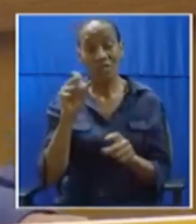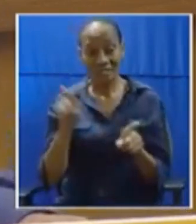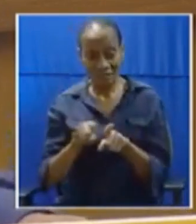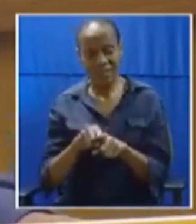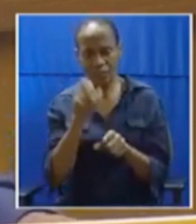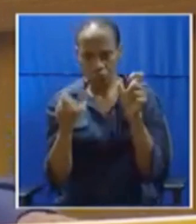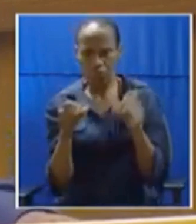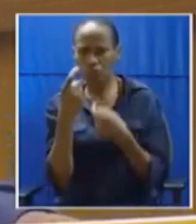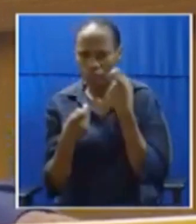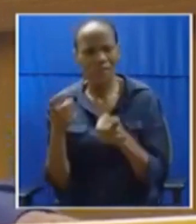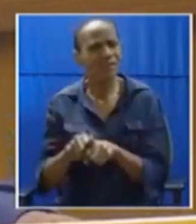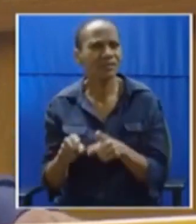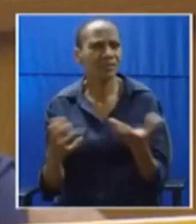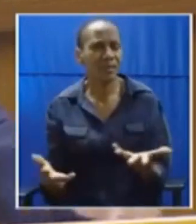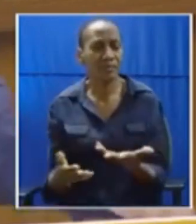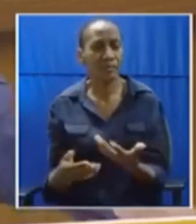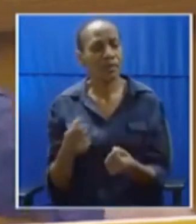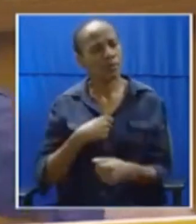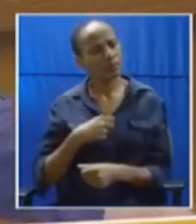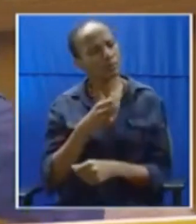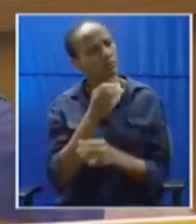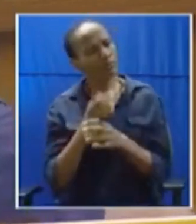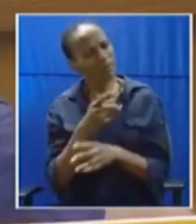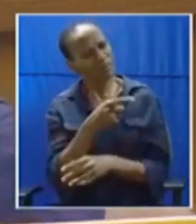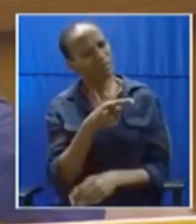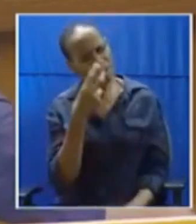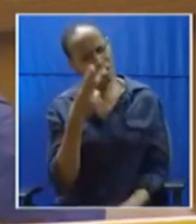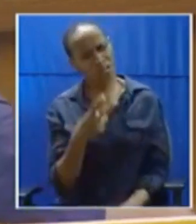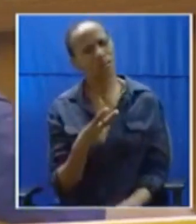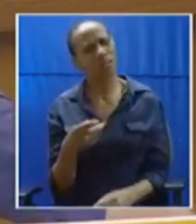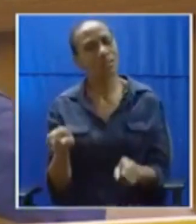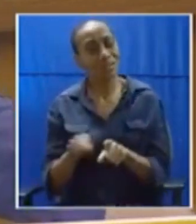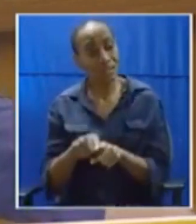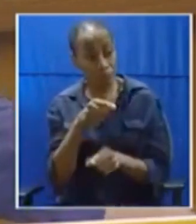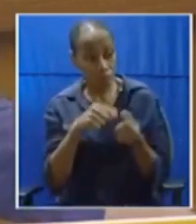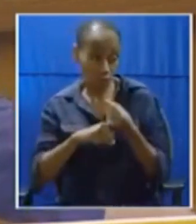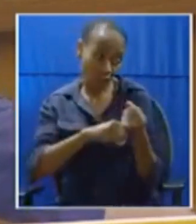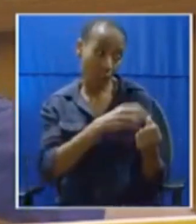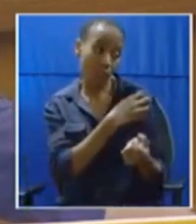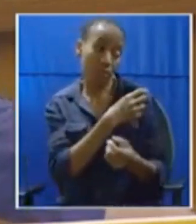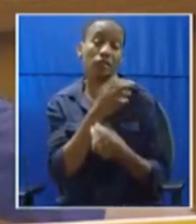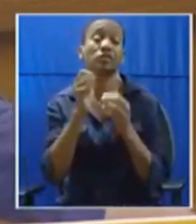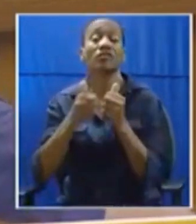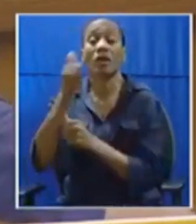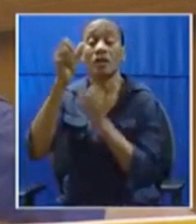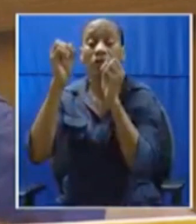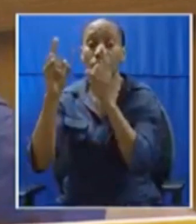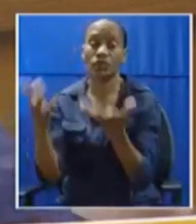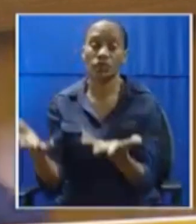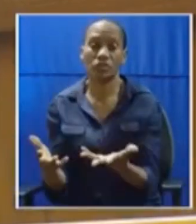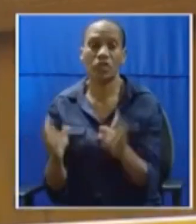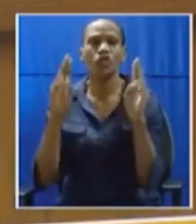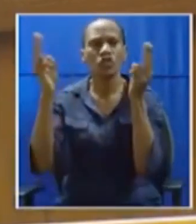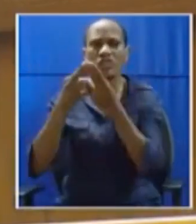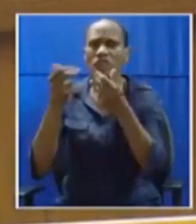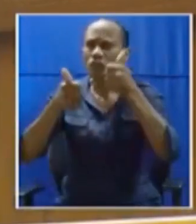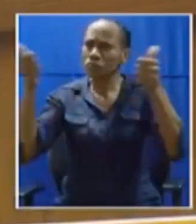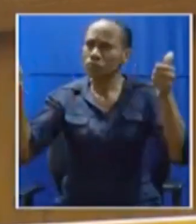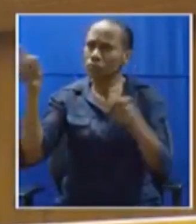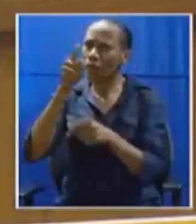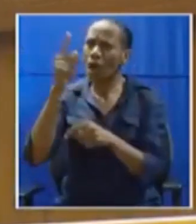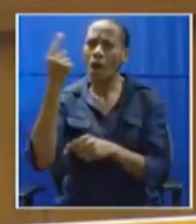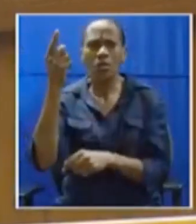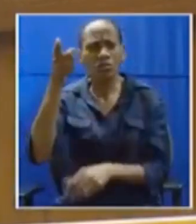would seem that you have also caught pandonitis, calling on student representatives and university authorities to them